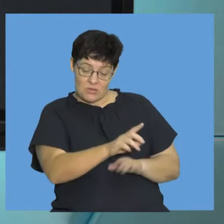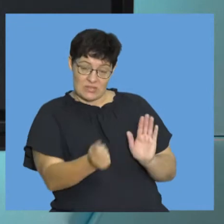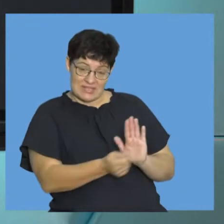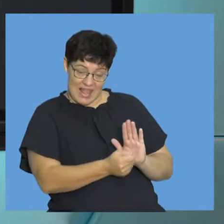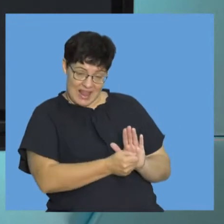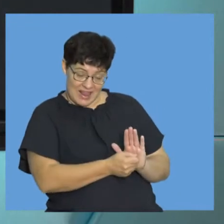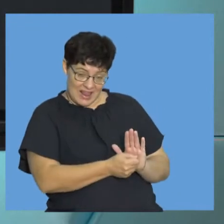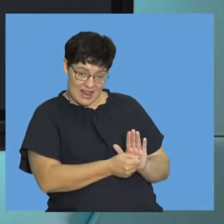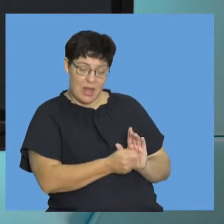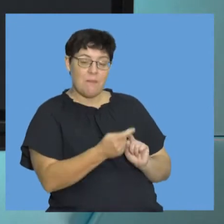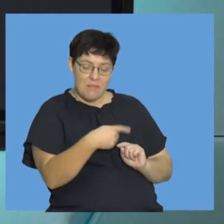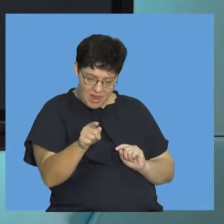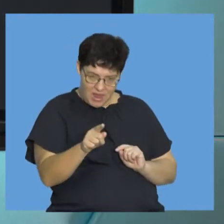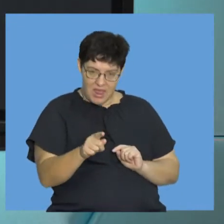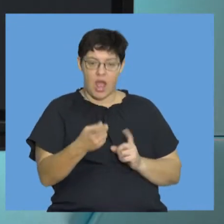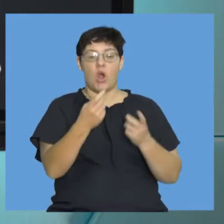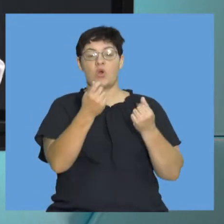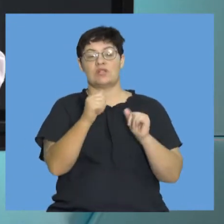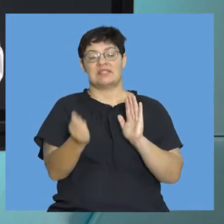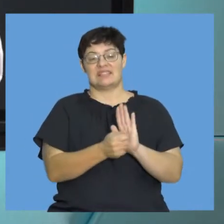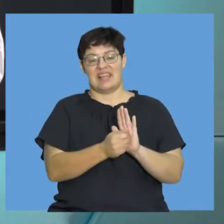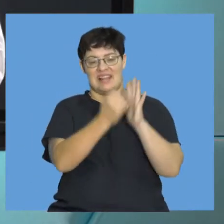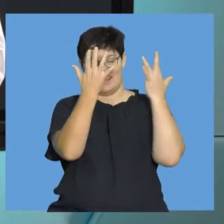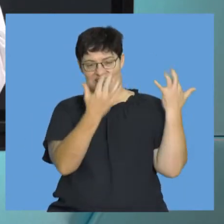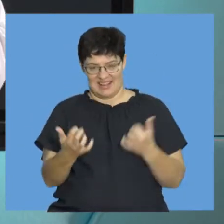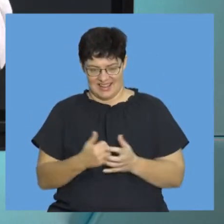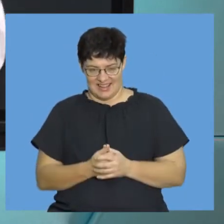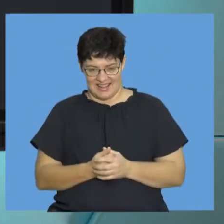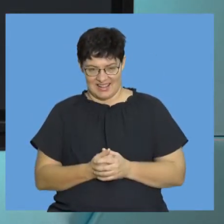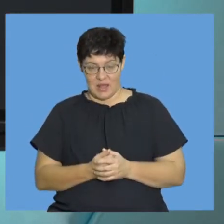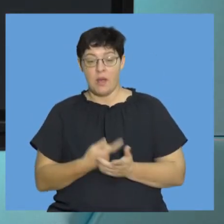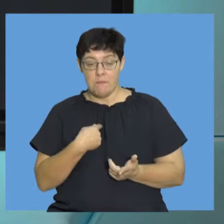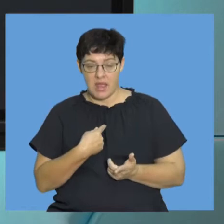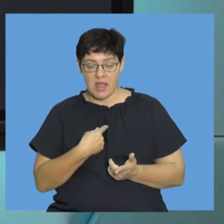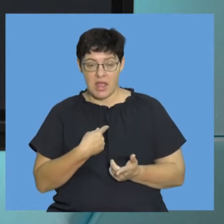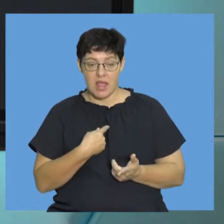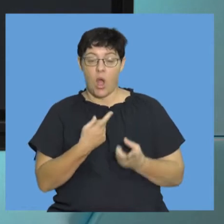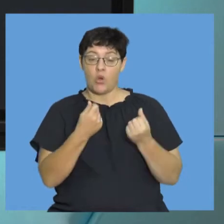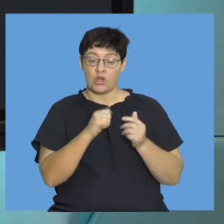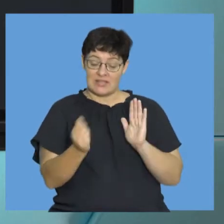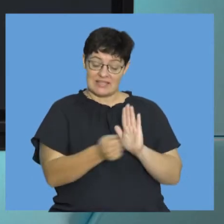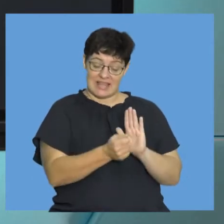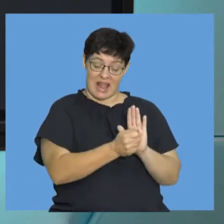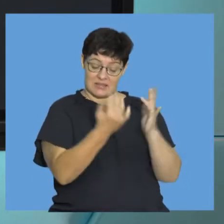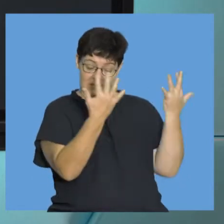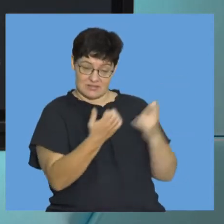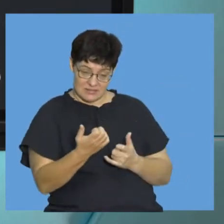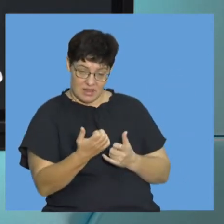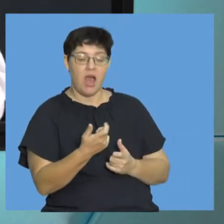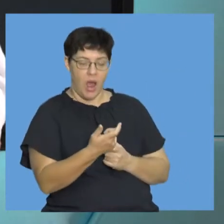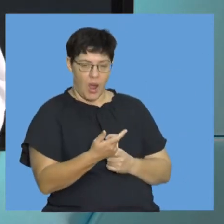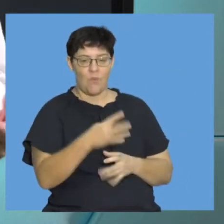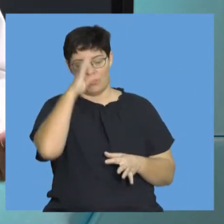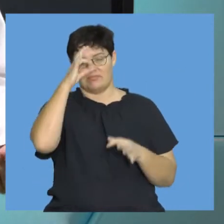your cost of sales. And once you've ascertained your cost of sales, that will then determine how